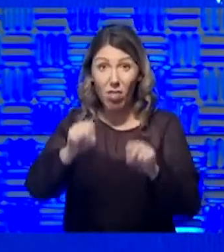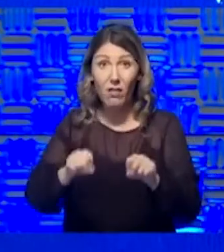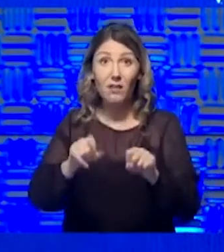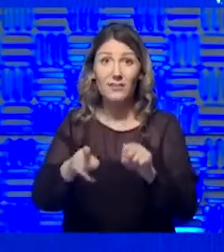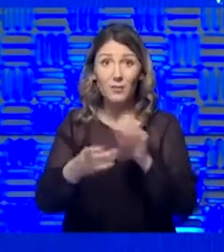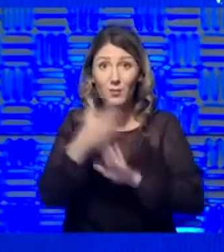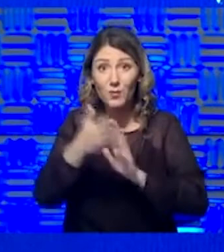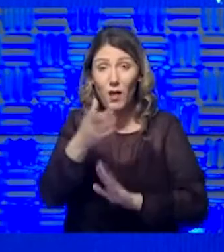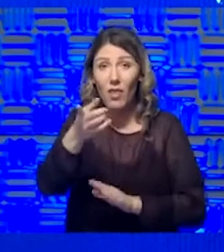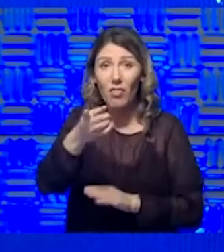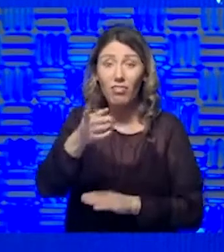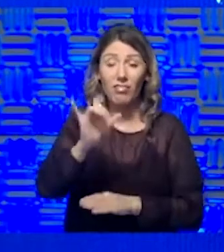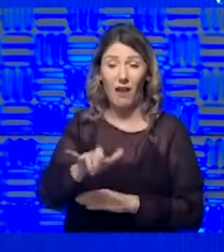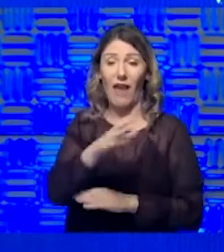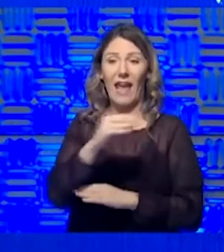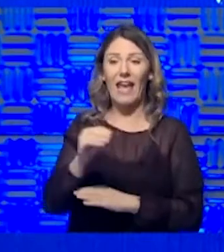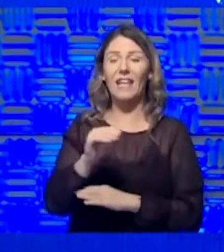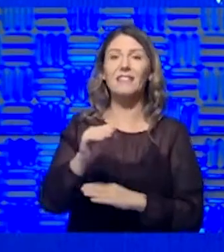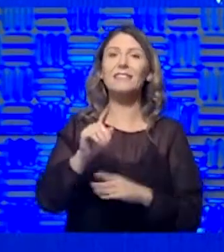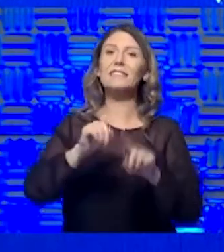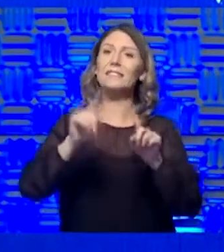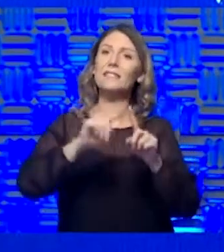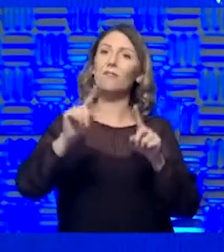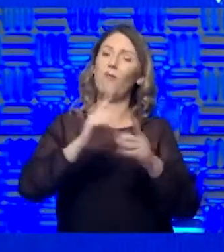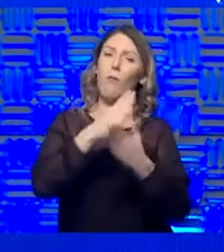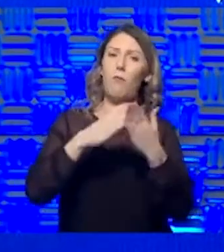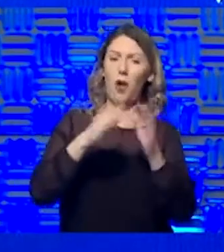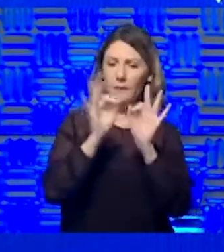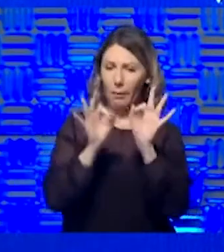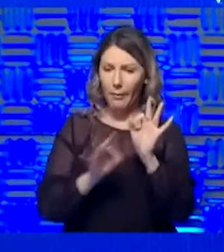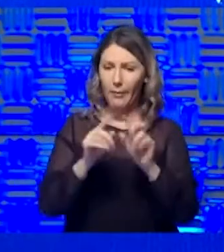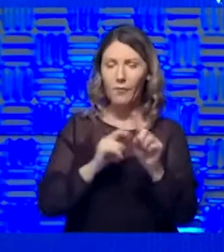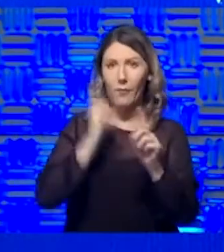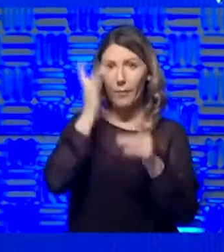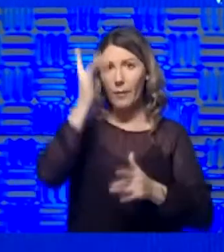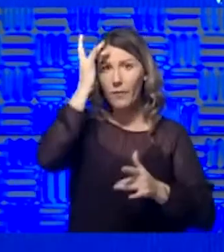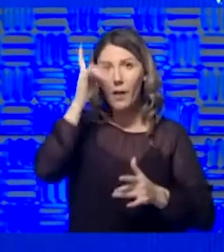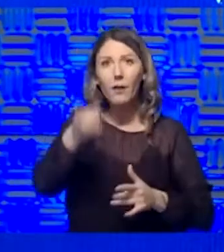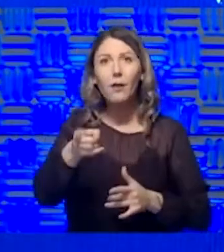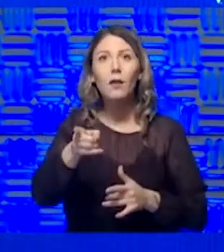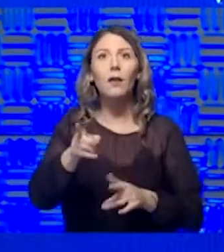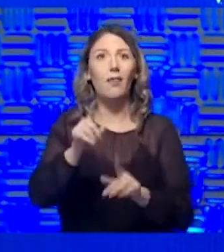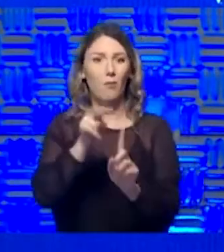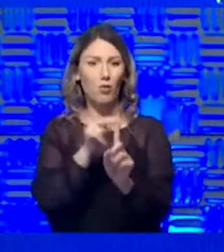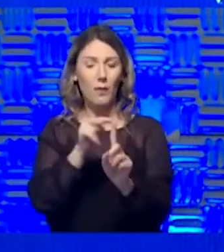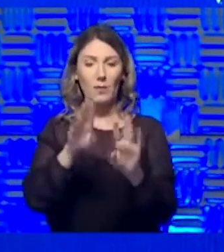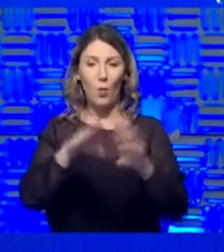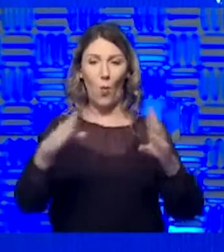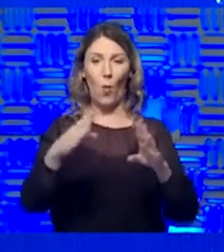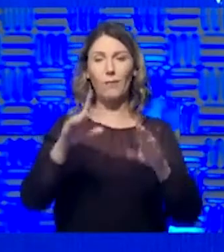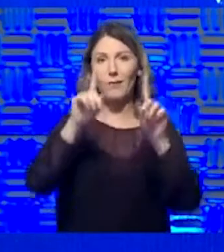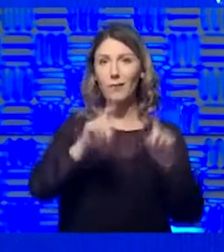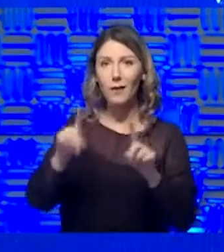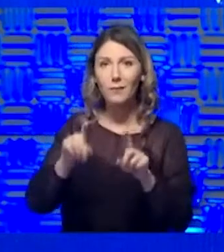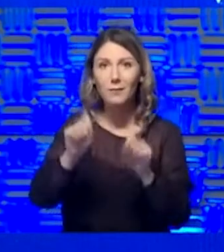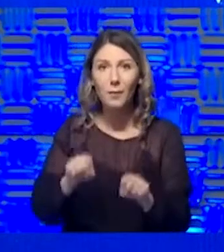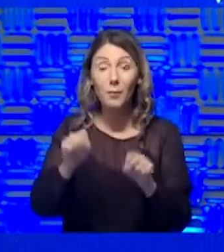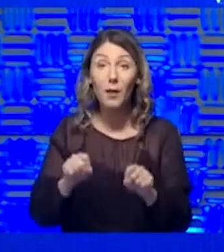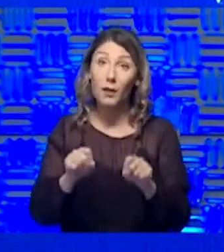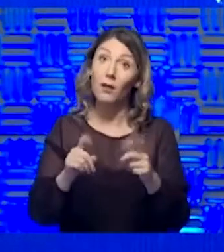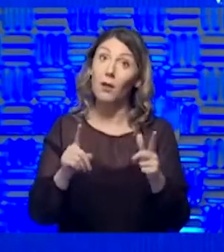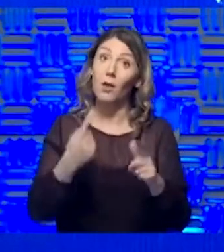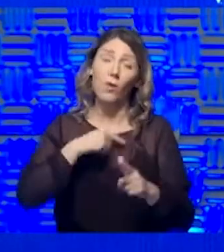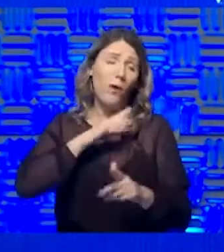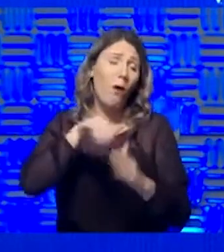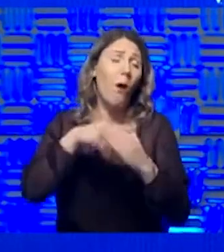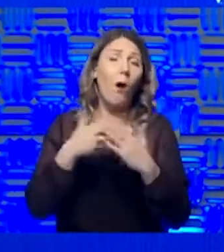the reagents. And so all of that has to be in place from a supply chain perspective to really open up our testing capability as high as all of us